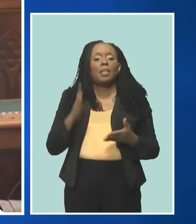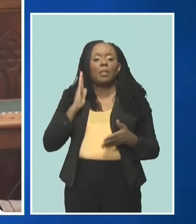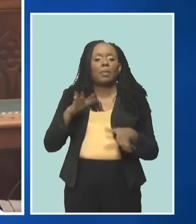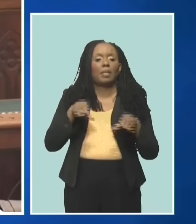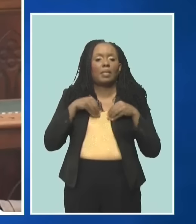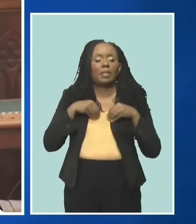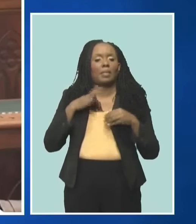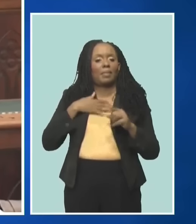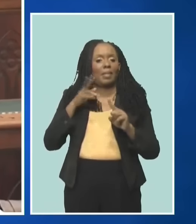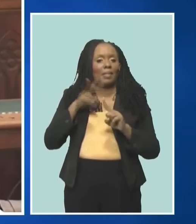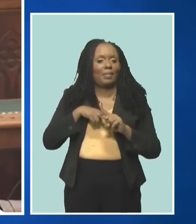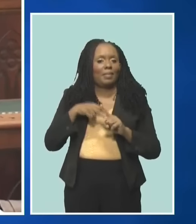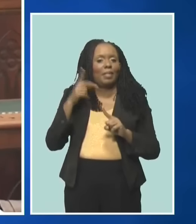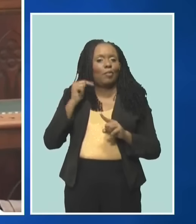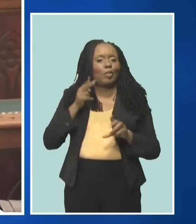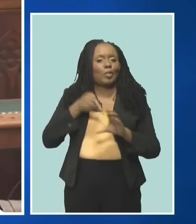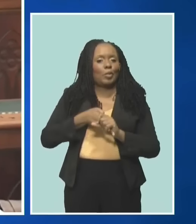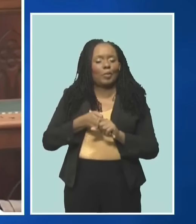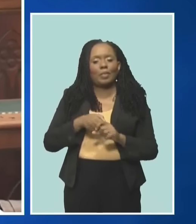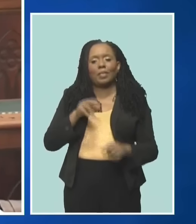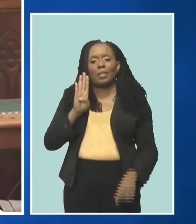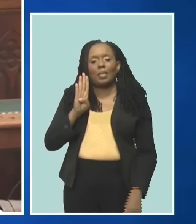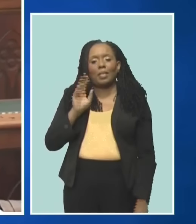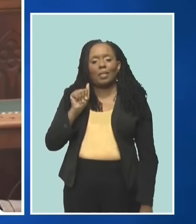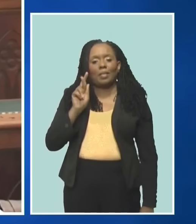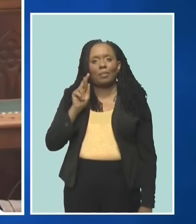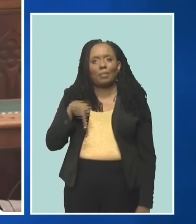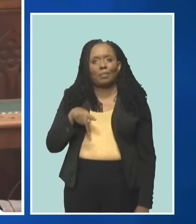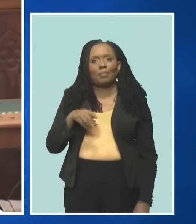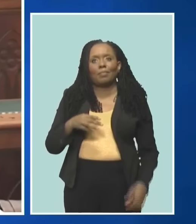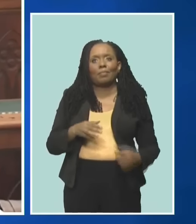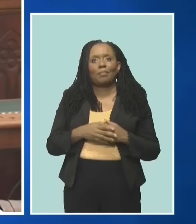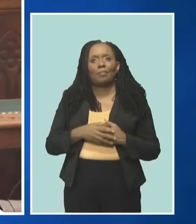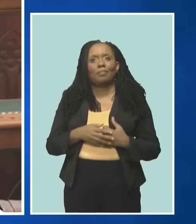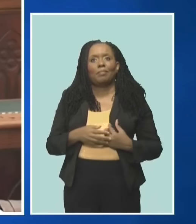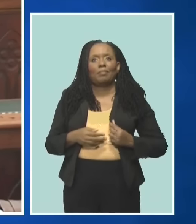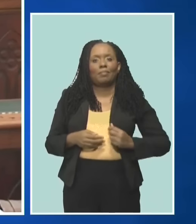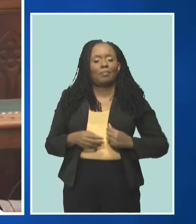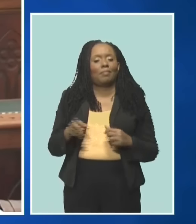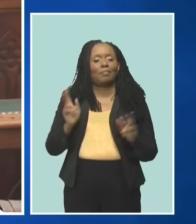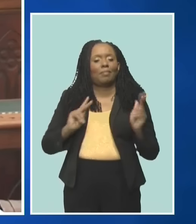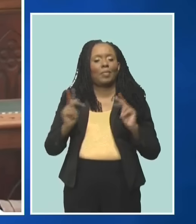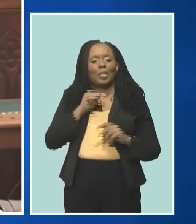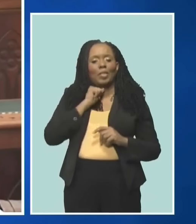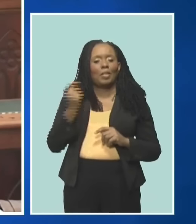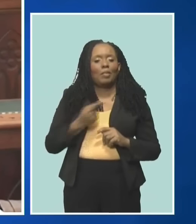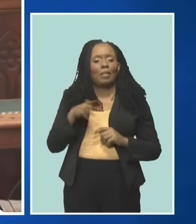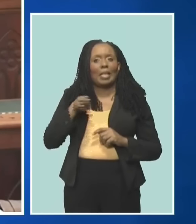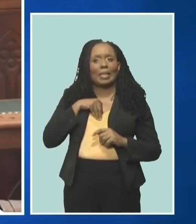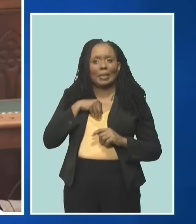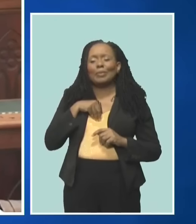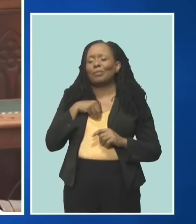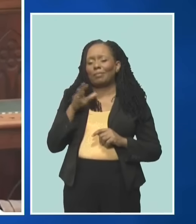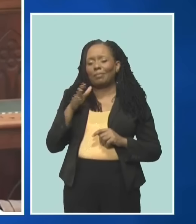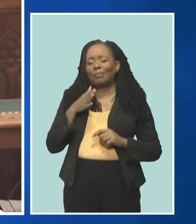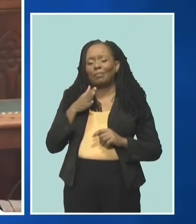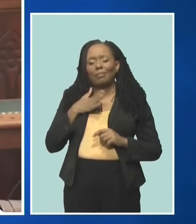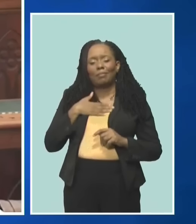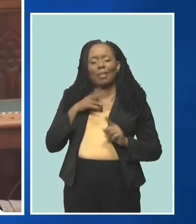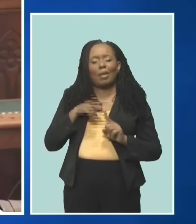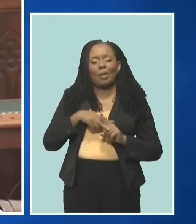at some point. My applications are not always easily acceptable, but I hope BART, I